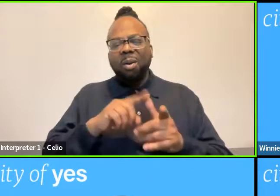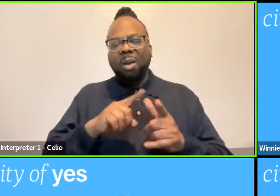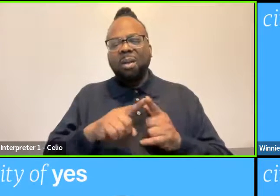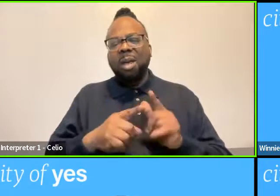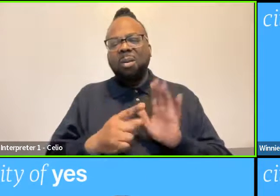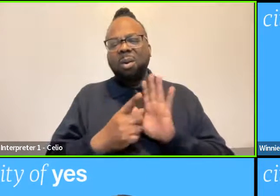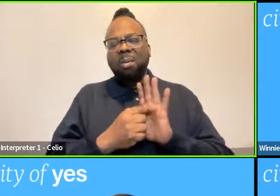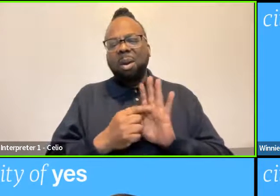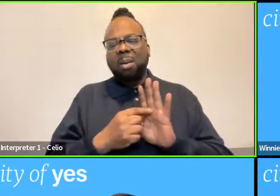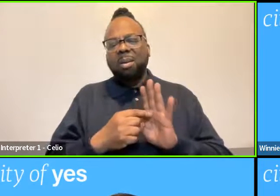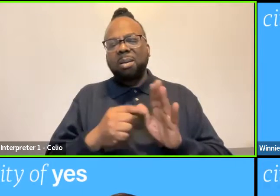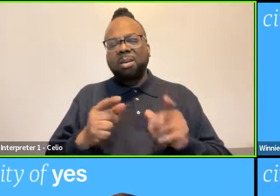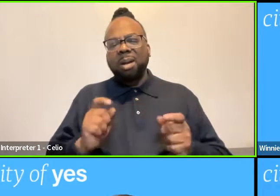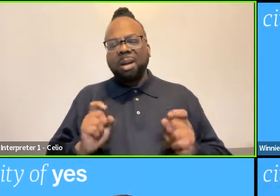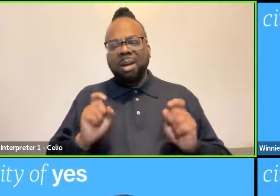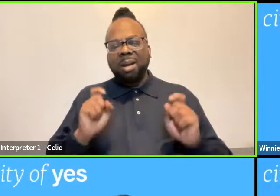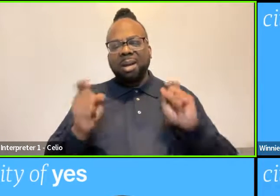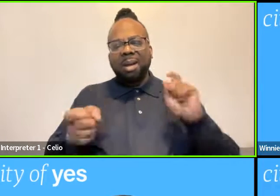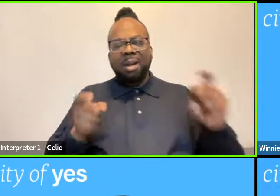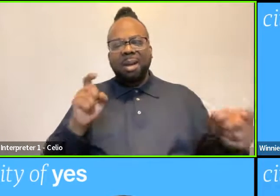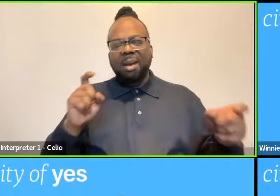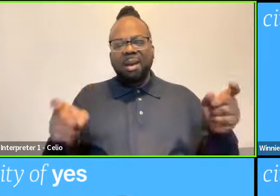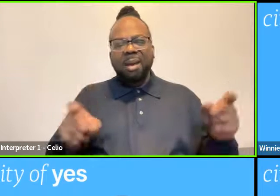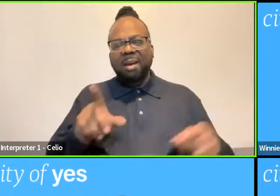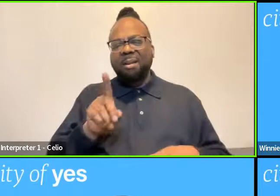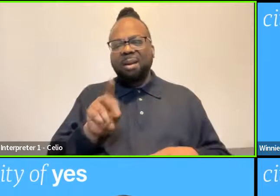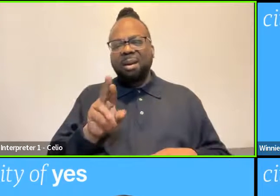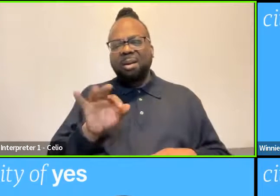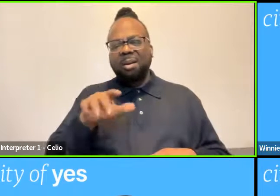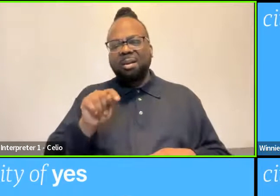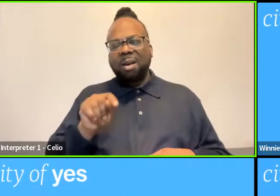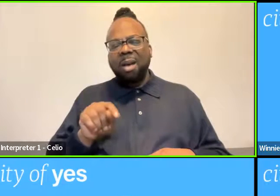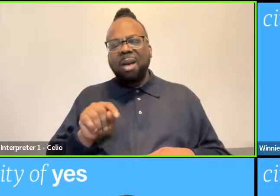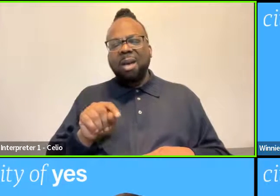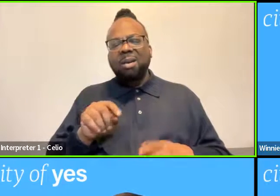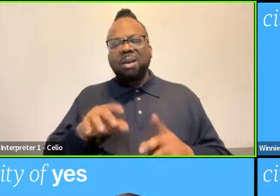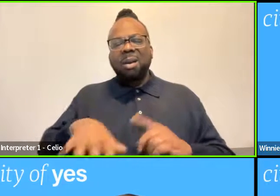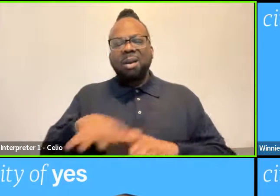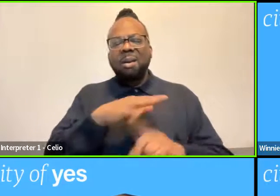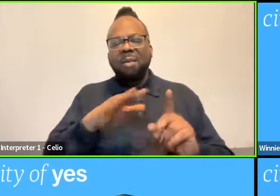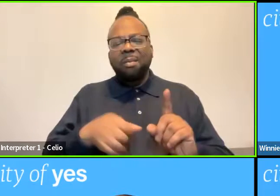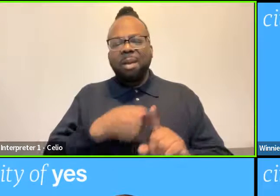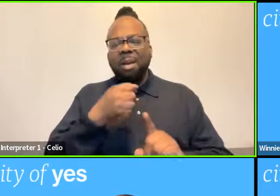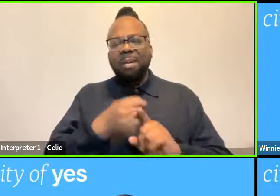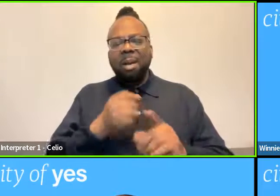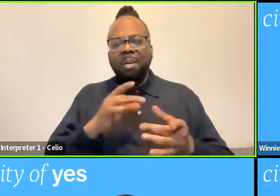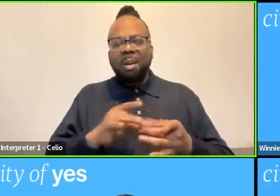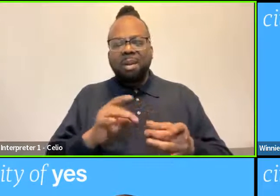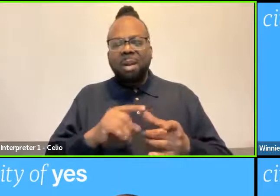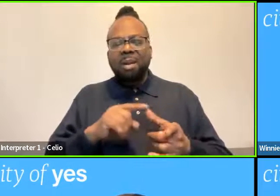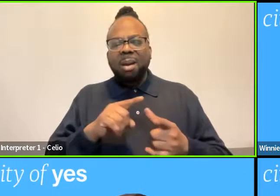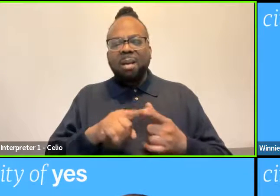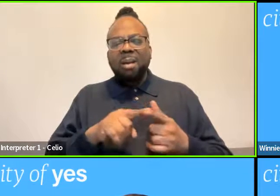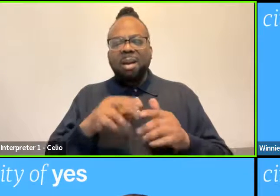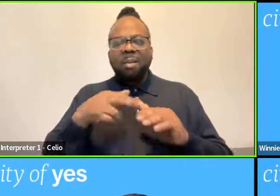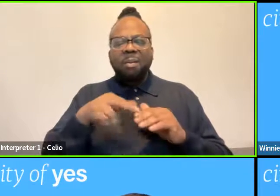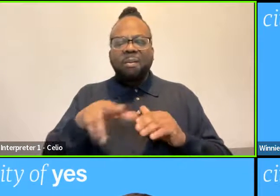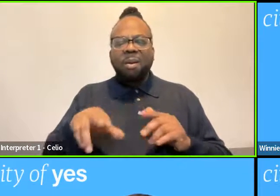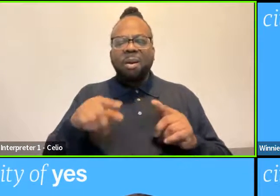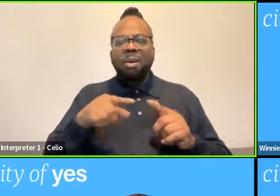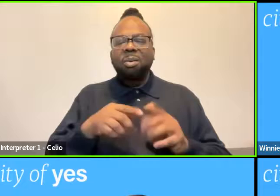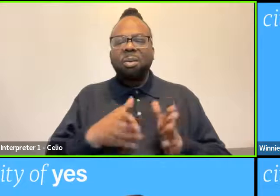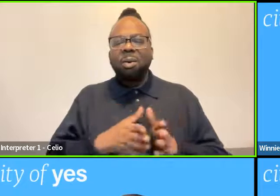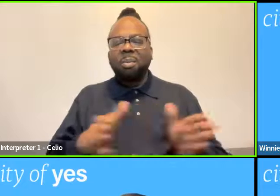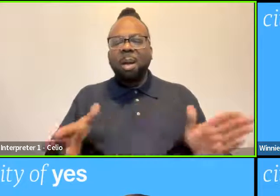that all in a draft environmental impact statement at the time that this is referred into public review, which